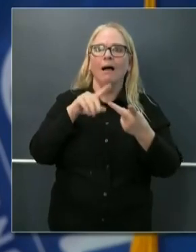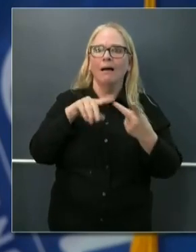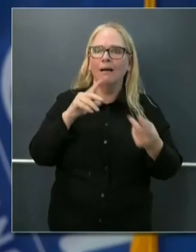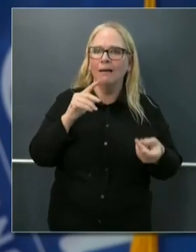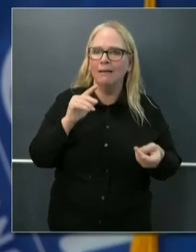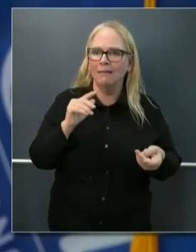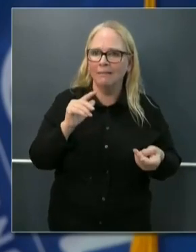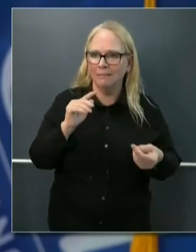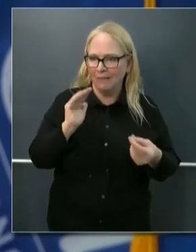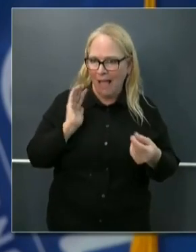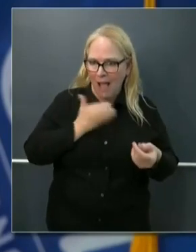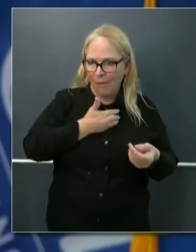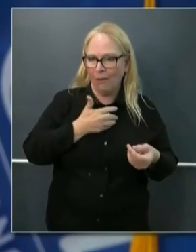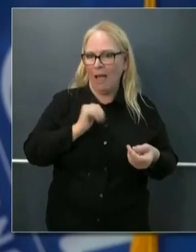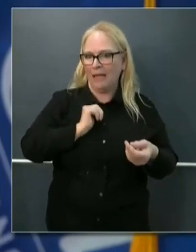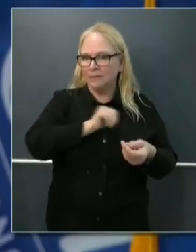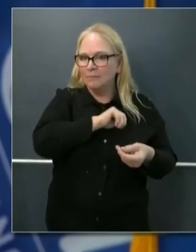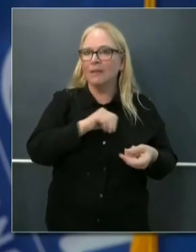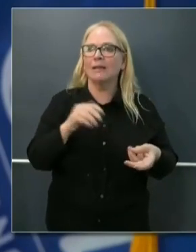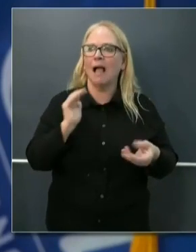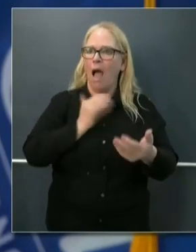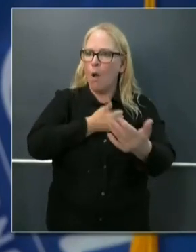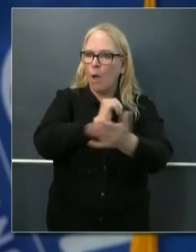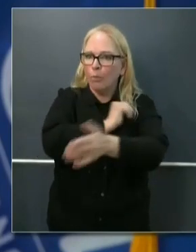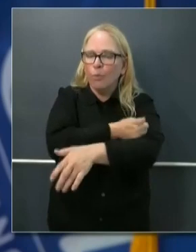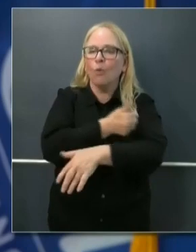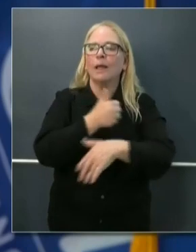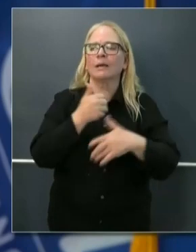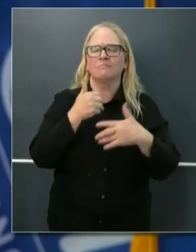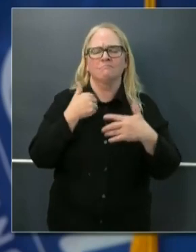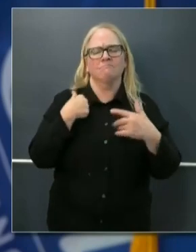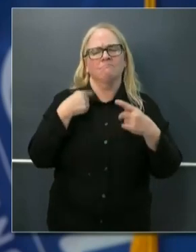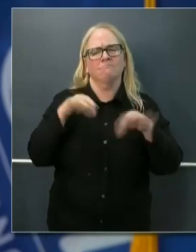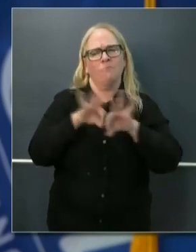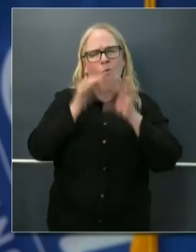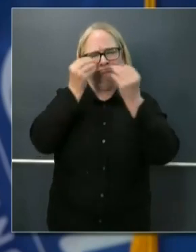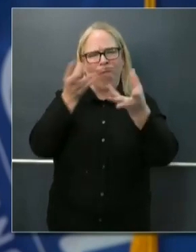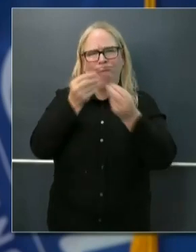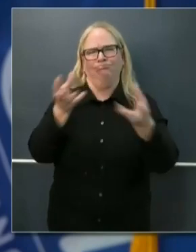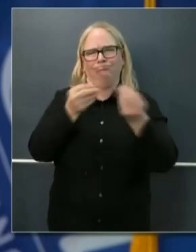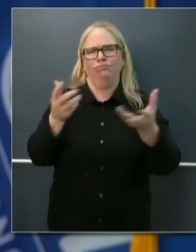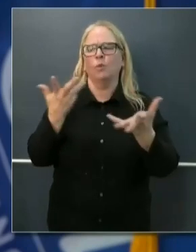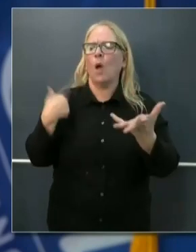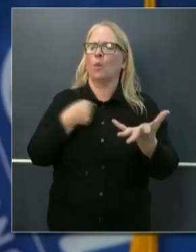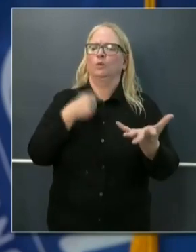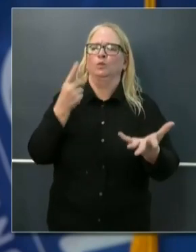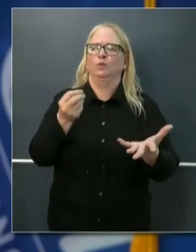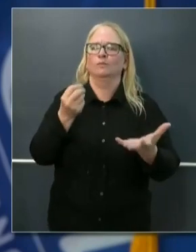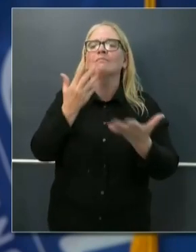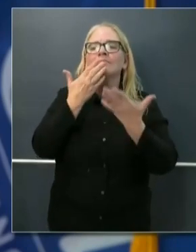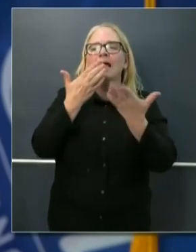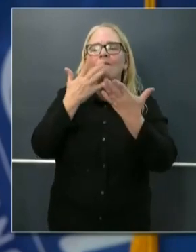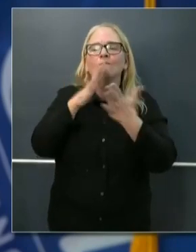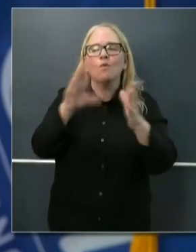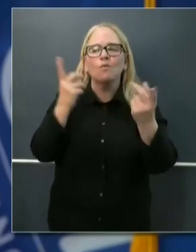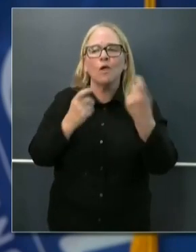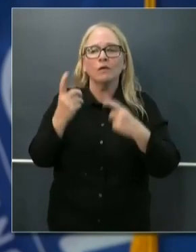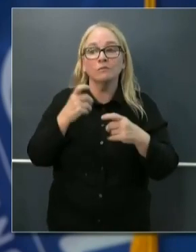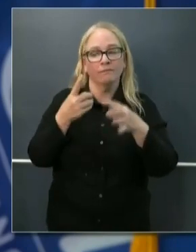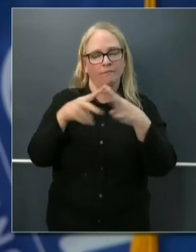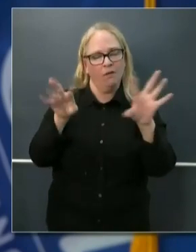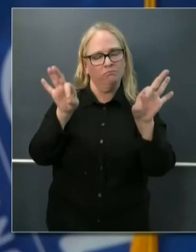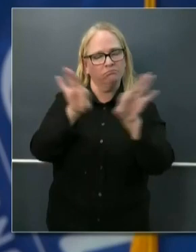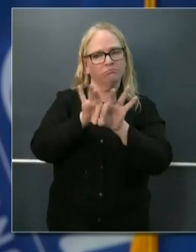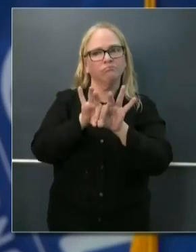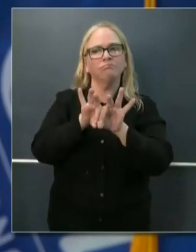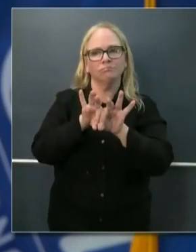county authorities as well. So we'll be reporting back to you for methods that we're coming up with that. And again, thank you for your question. This is incredibly important to ourselves